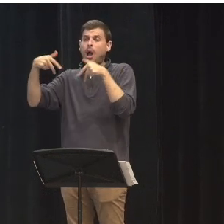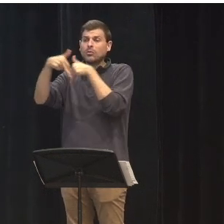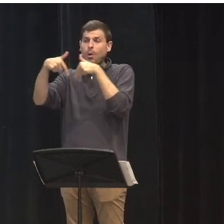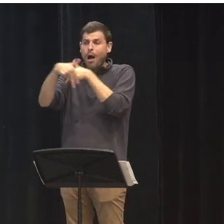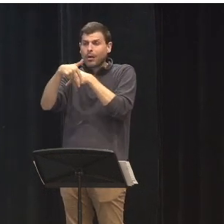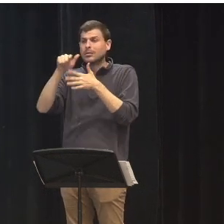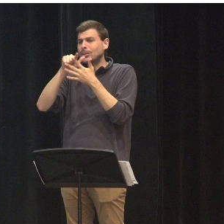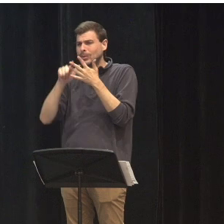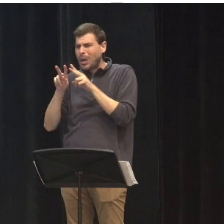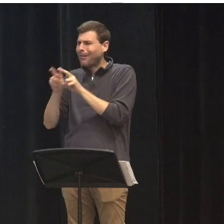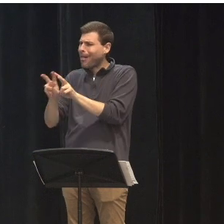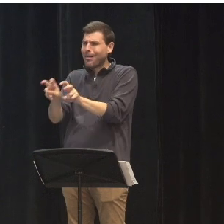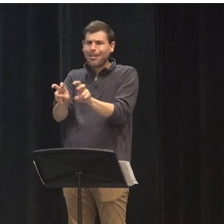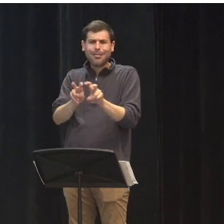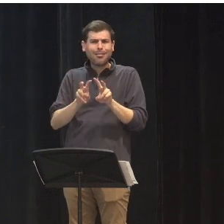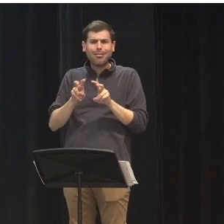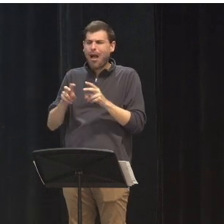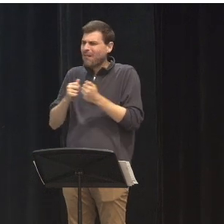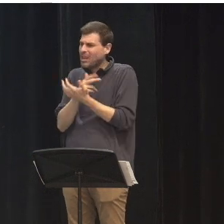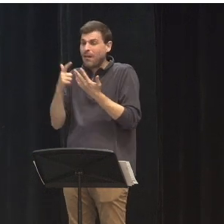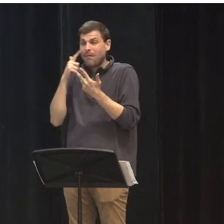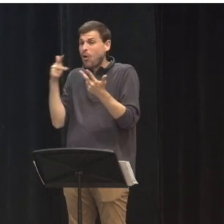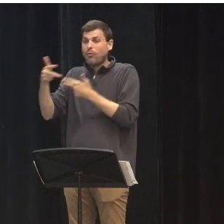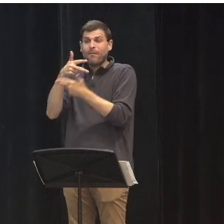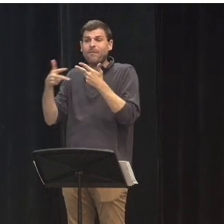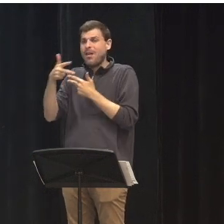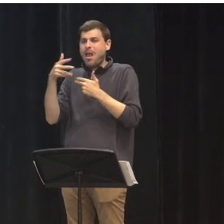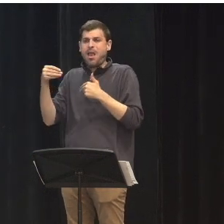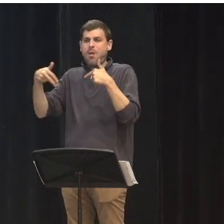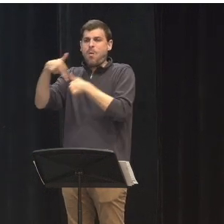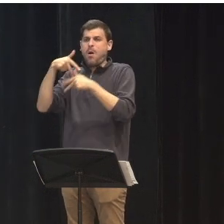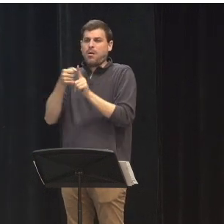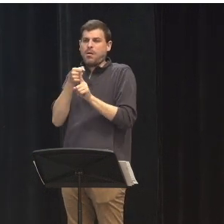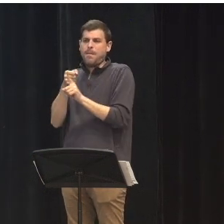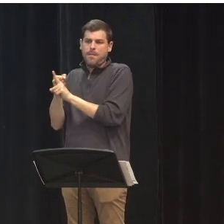was a pretty thorough analysis of all the sidewalk, of all the pedestrian